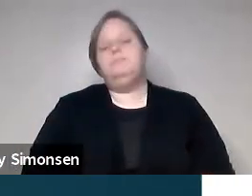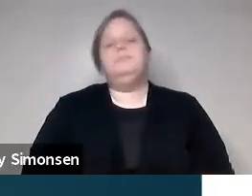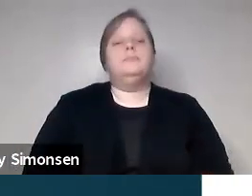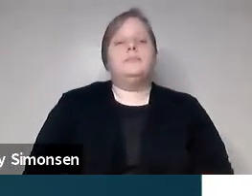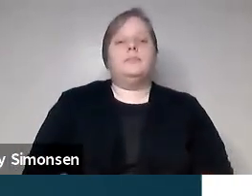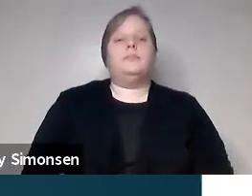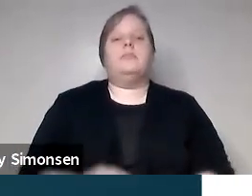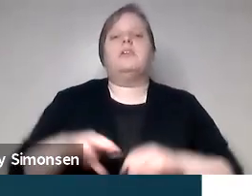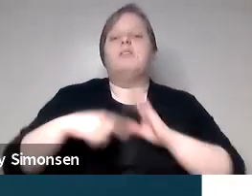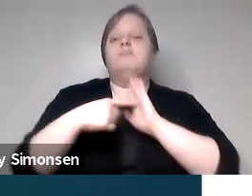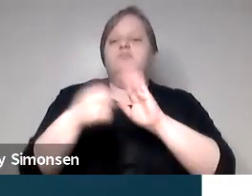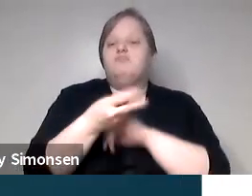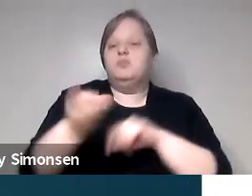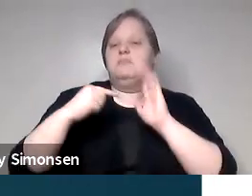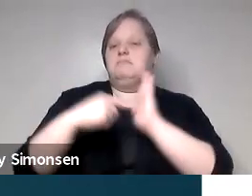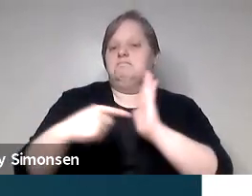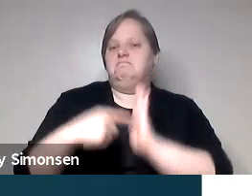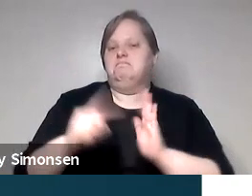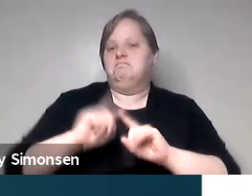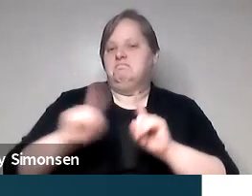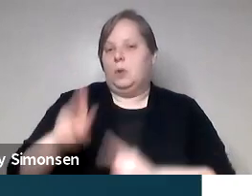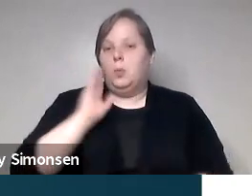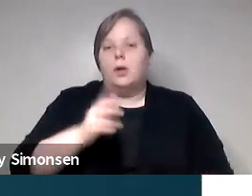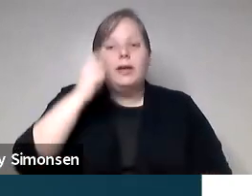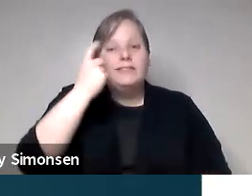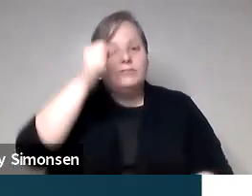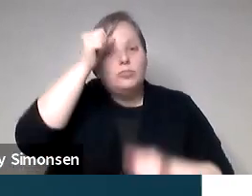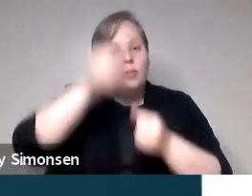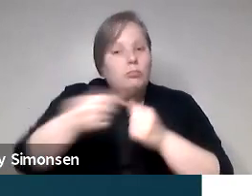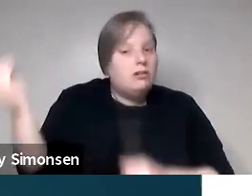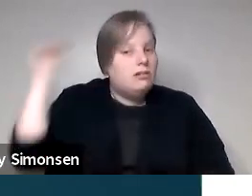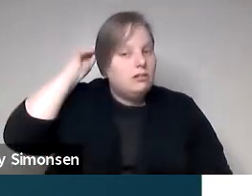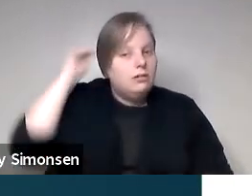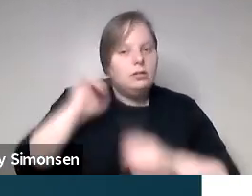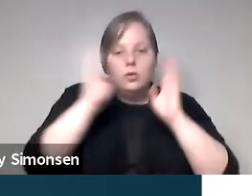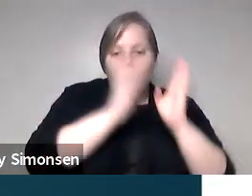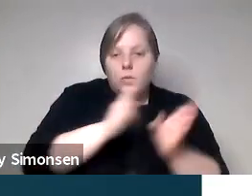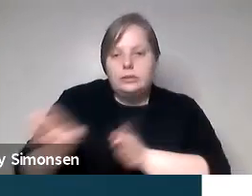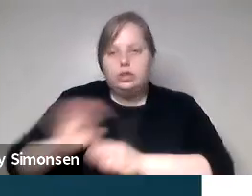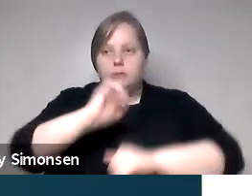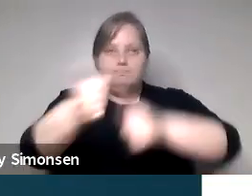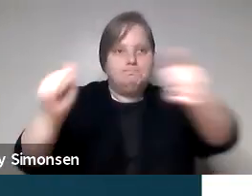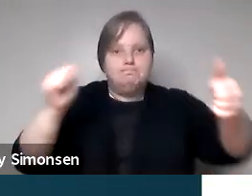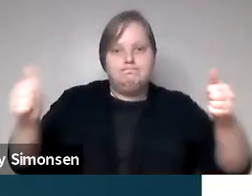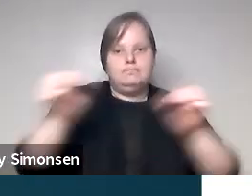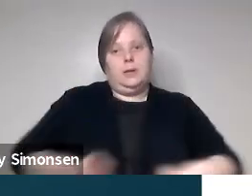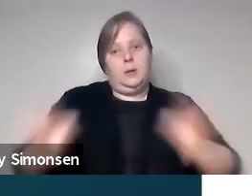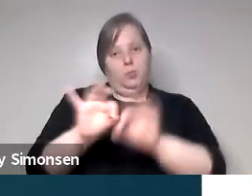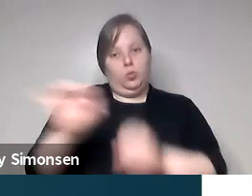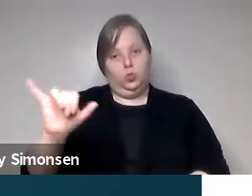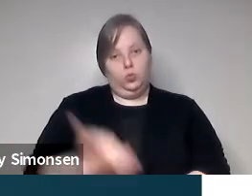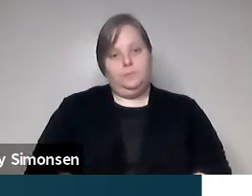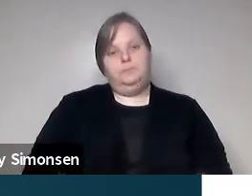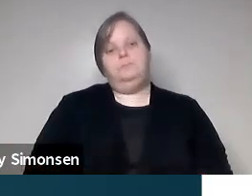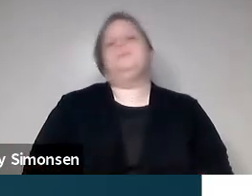few different examples here, but always keep in mind, like I said, organization is important. So in the